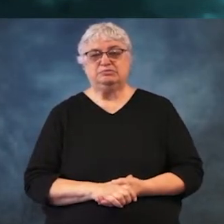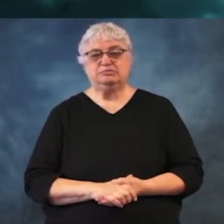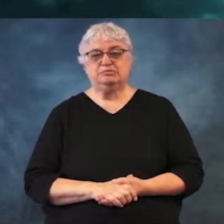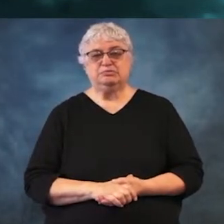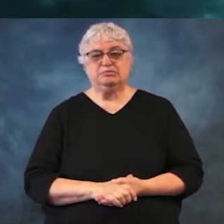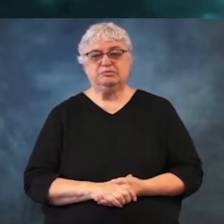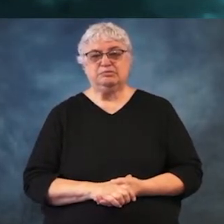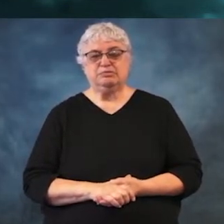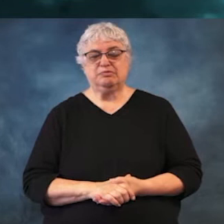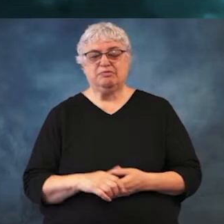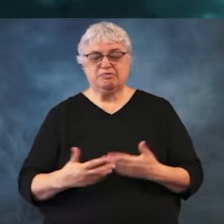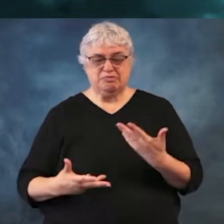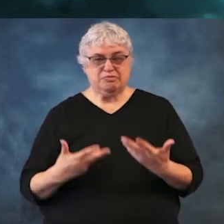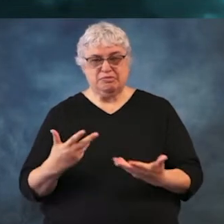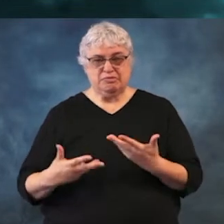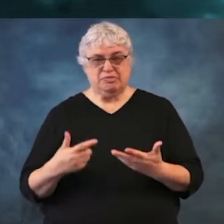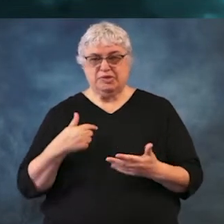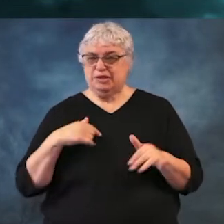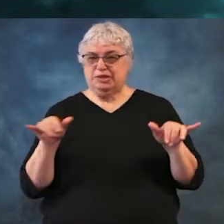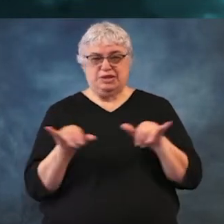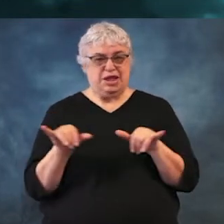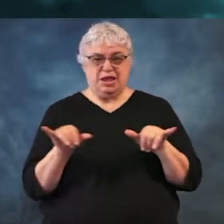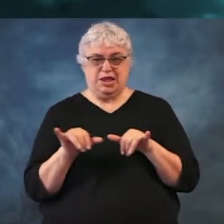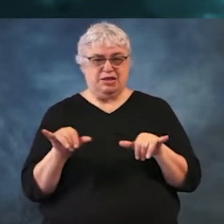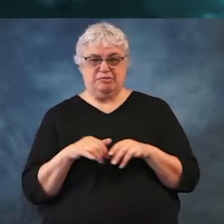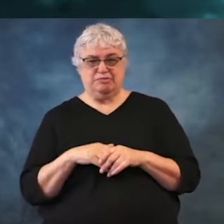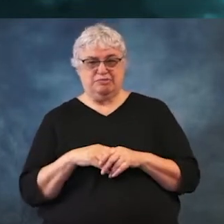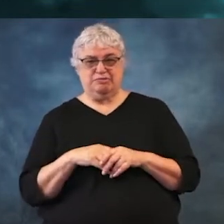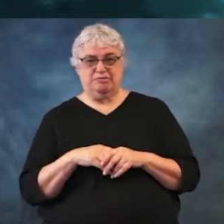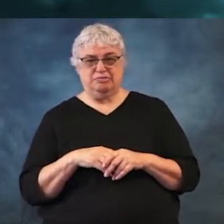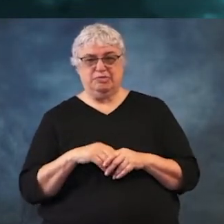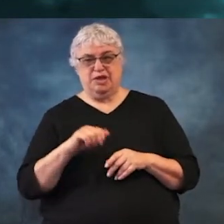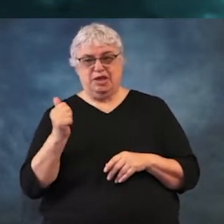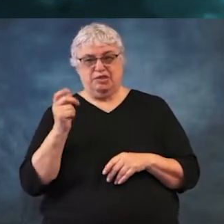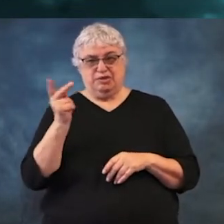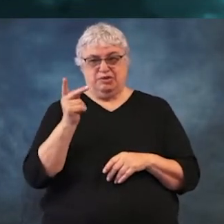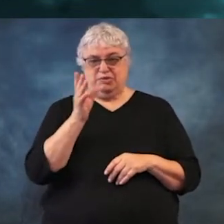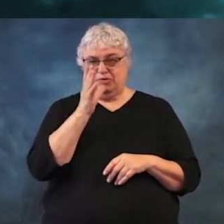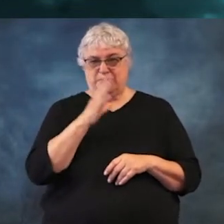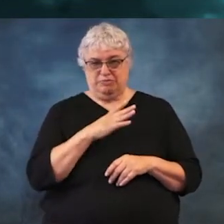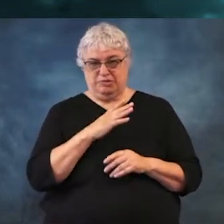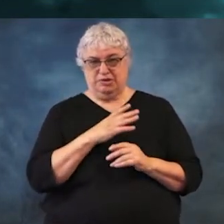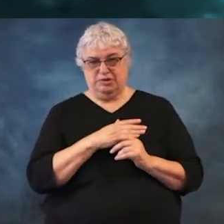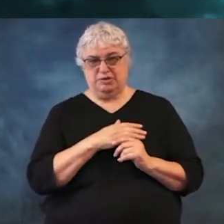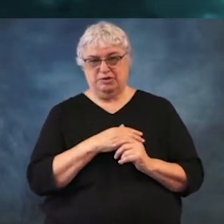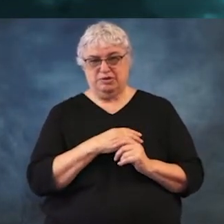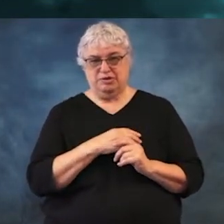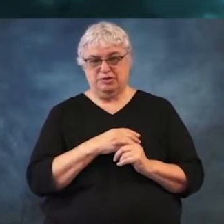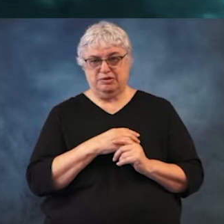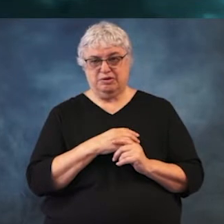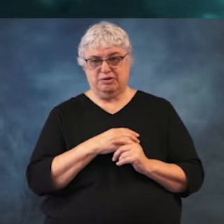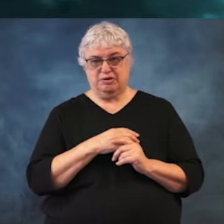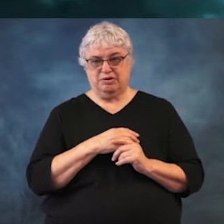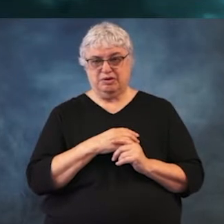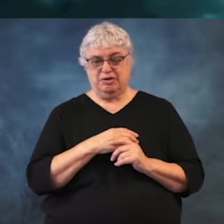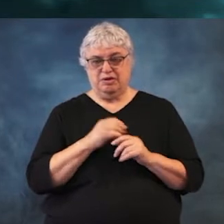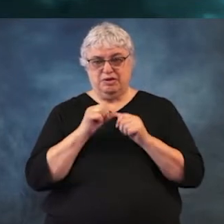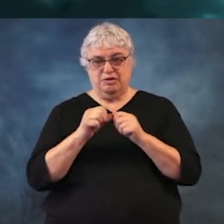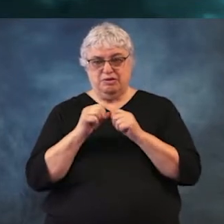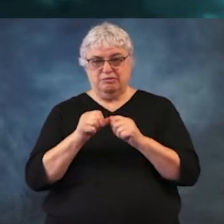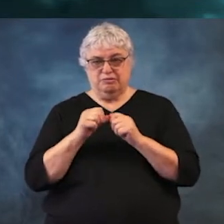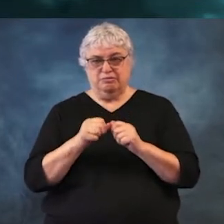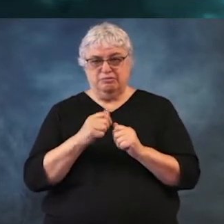I'm I'm doing the same thing like the other two ladies are doing. I'm